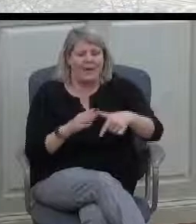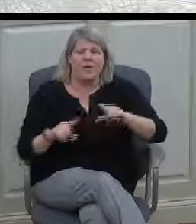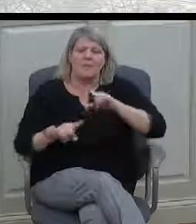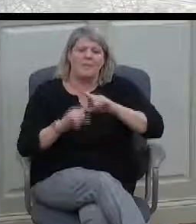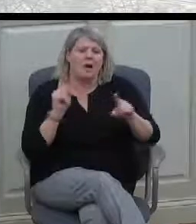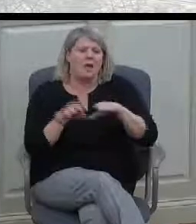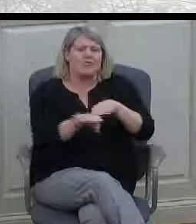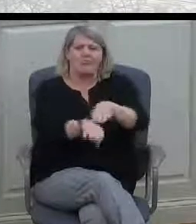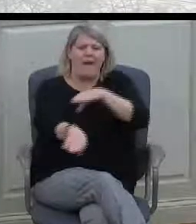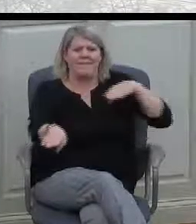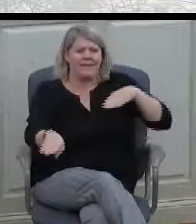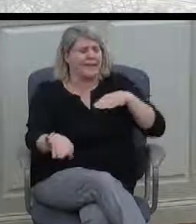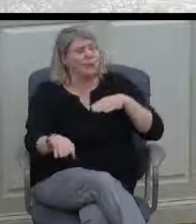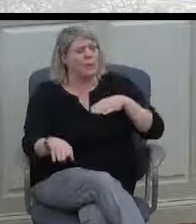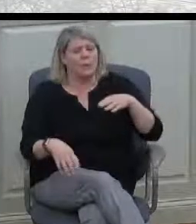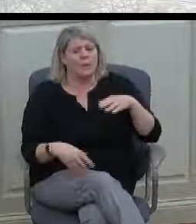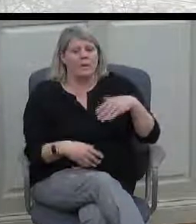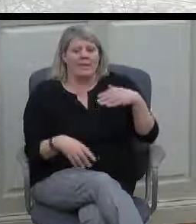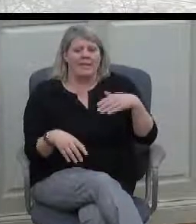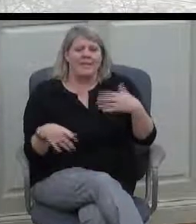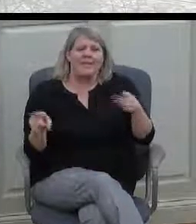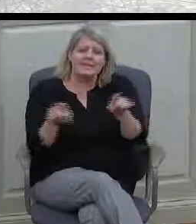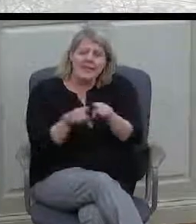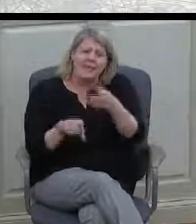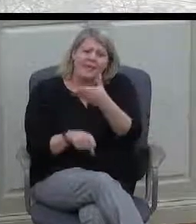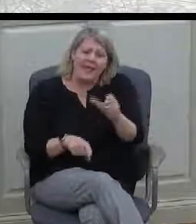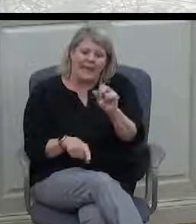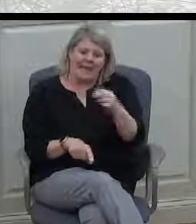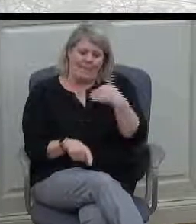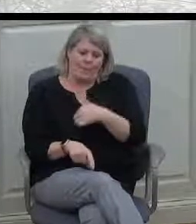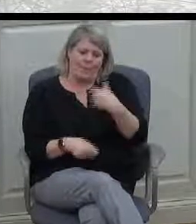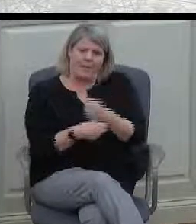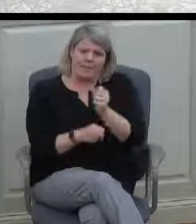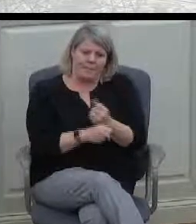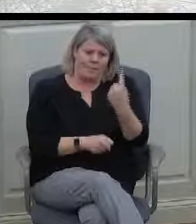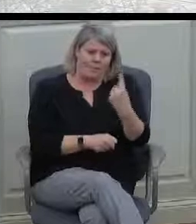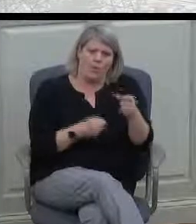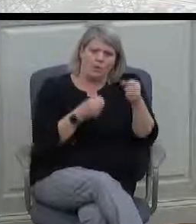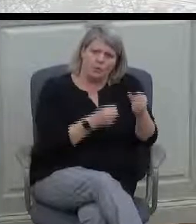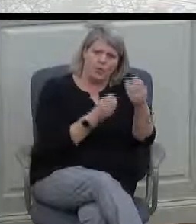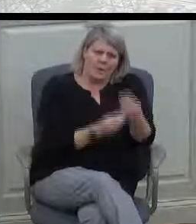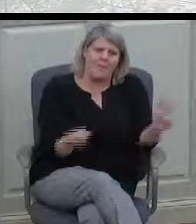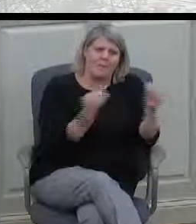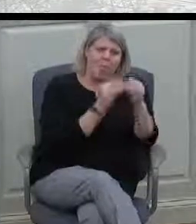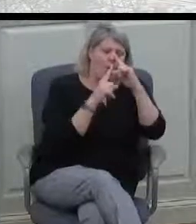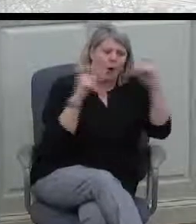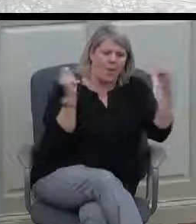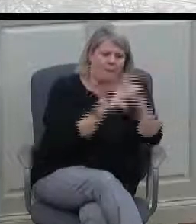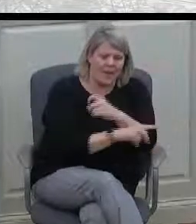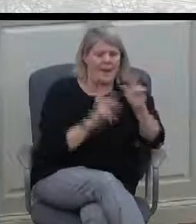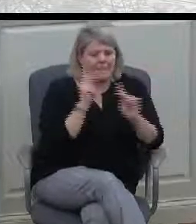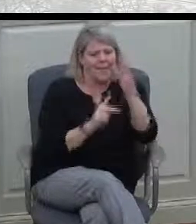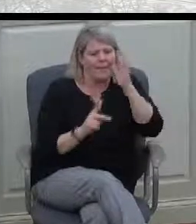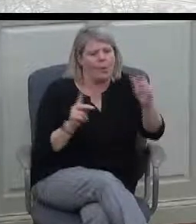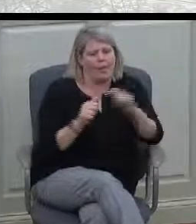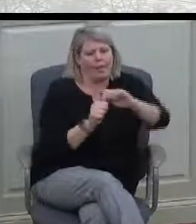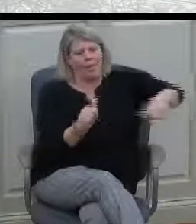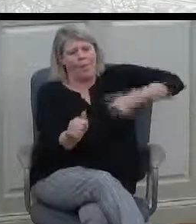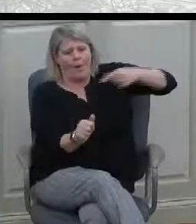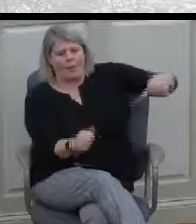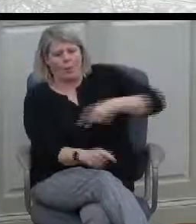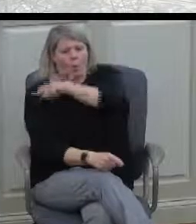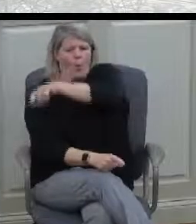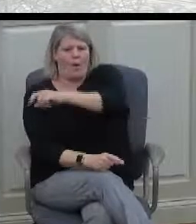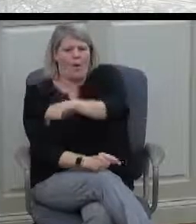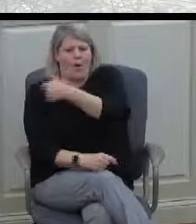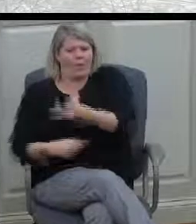similar thing where if you make one street harder to drive on, people will find another street to drive on, right? So I think you